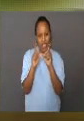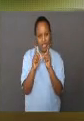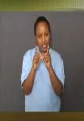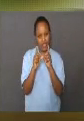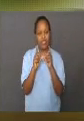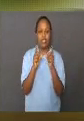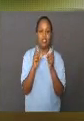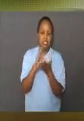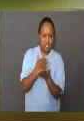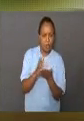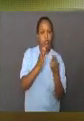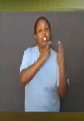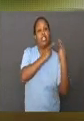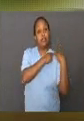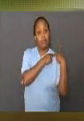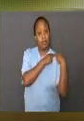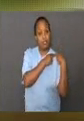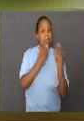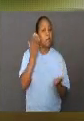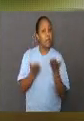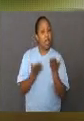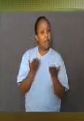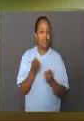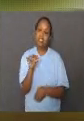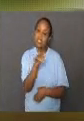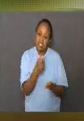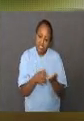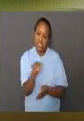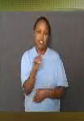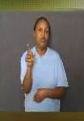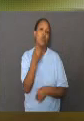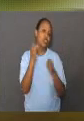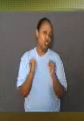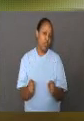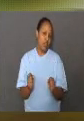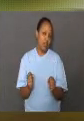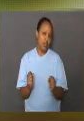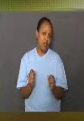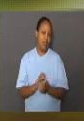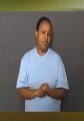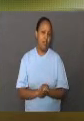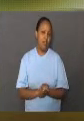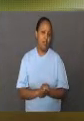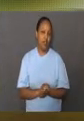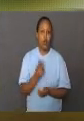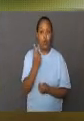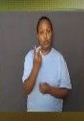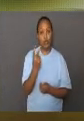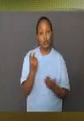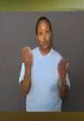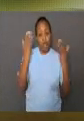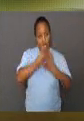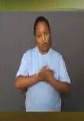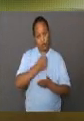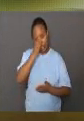the responsibility might be something like this. On the 2 nights when the